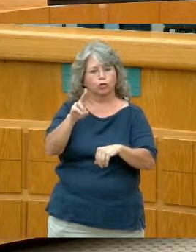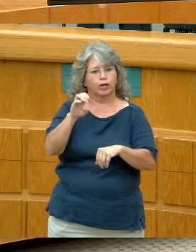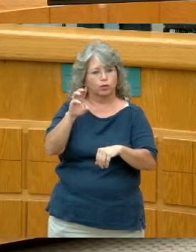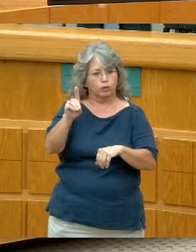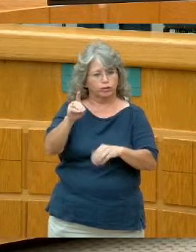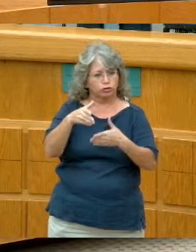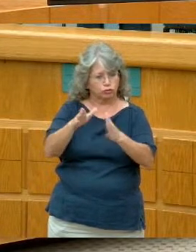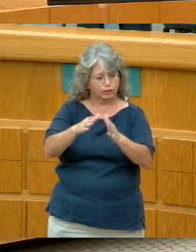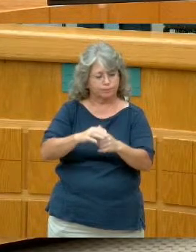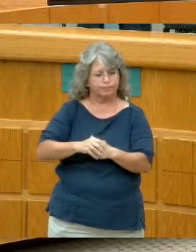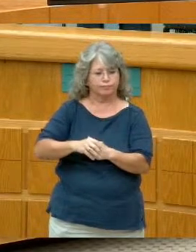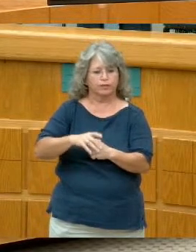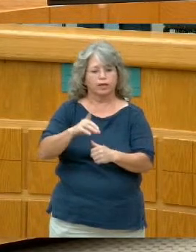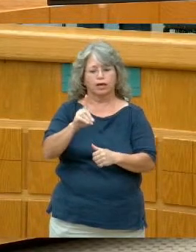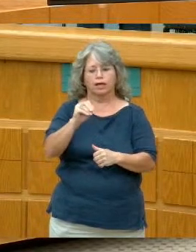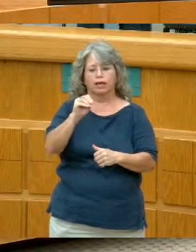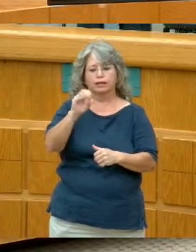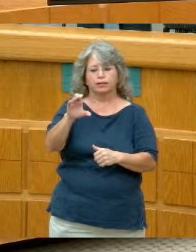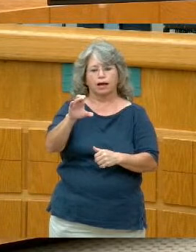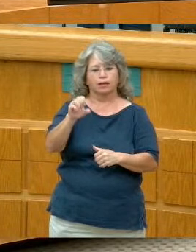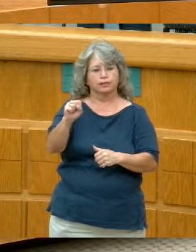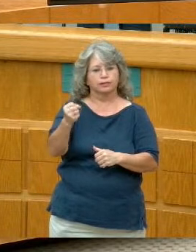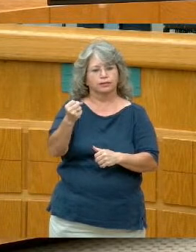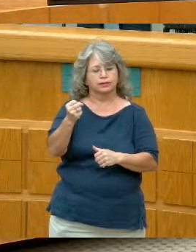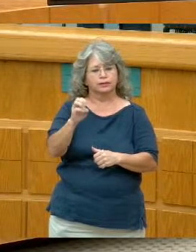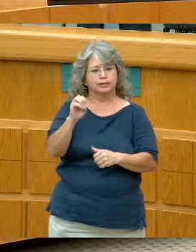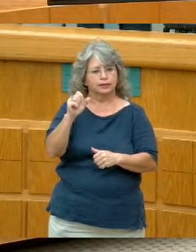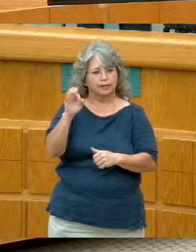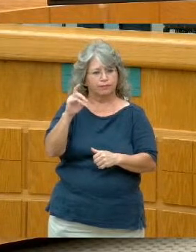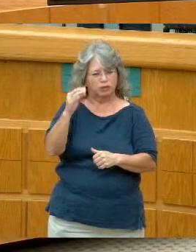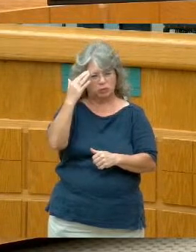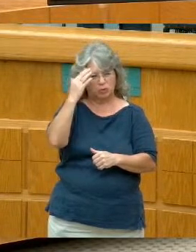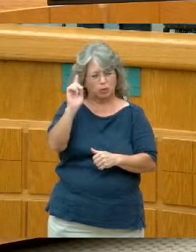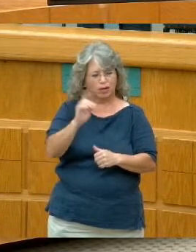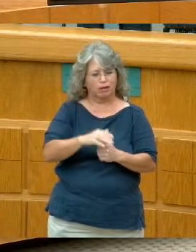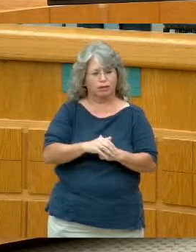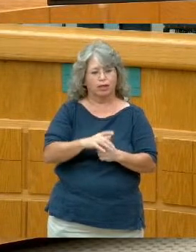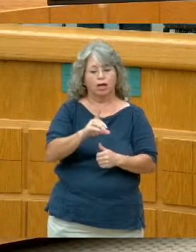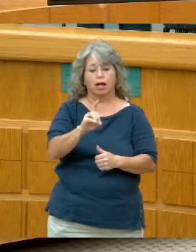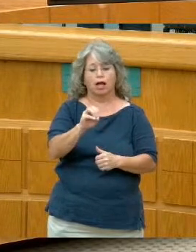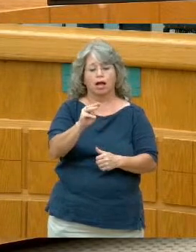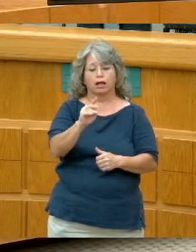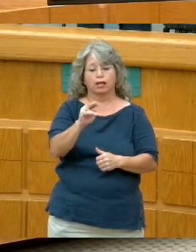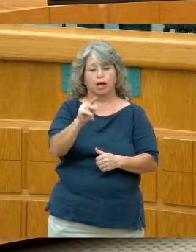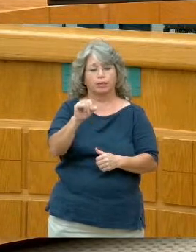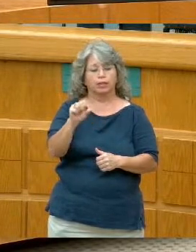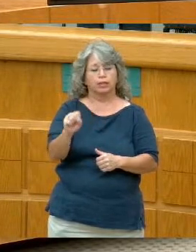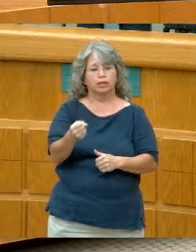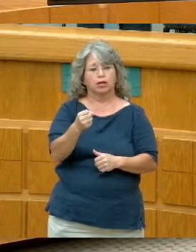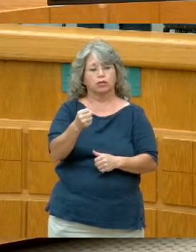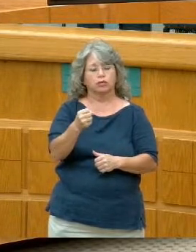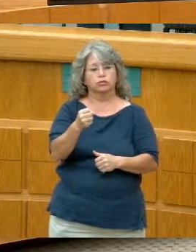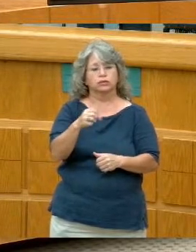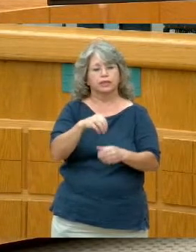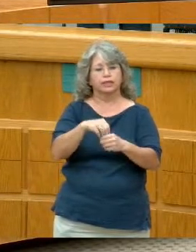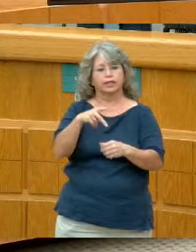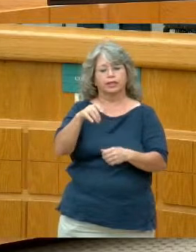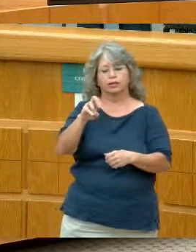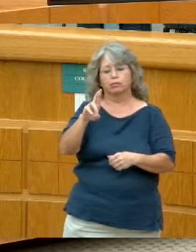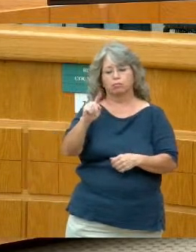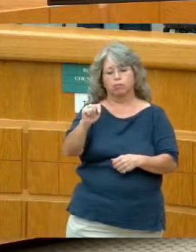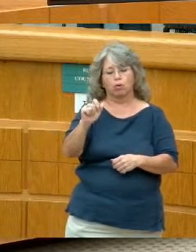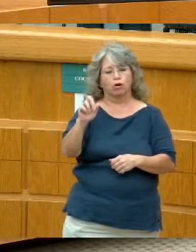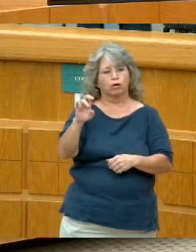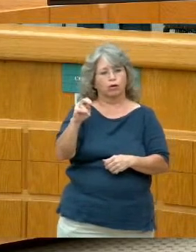5002 Greenwood, Doc Seafood, everyone knows where Doc Seafood is, Domino's Pizza at 2501 Highway 361 in